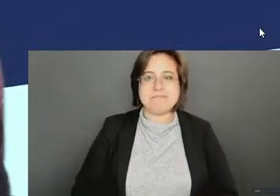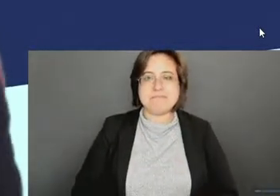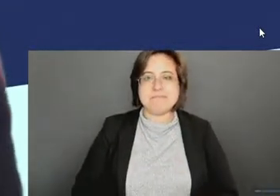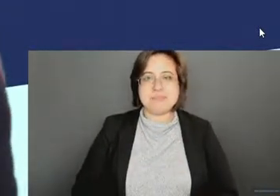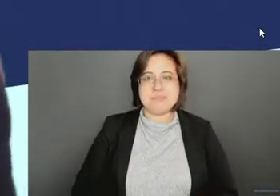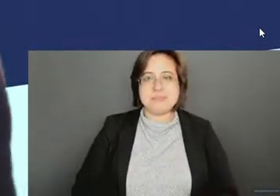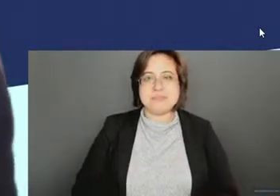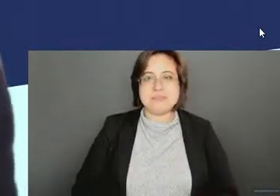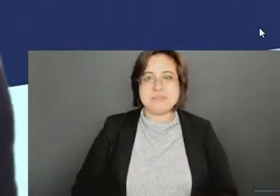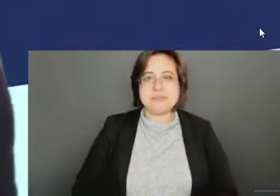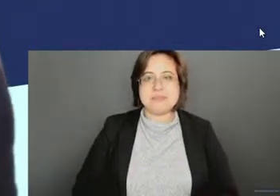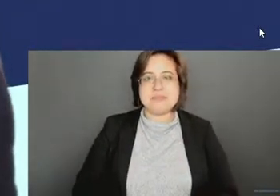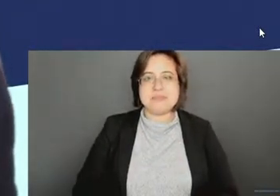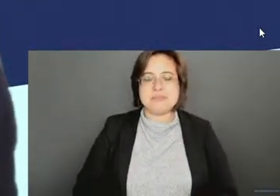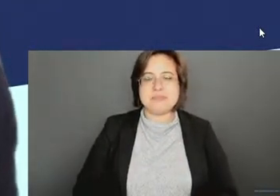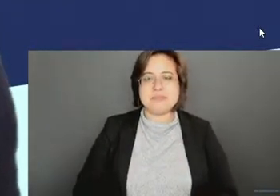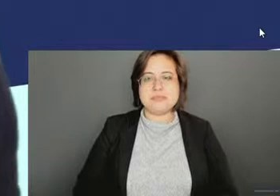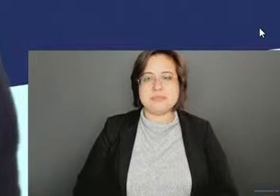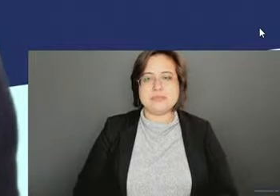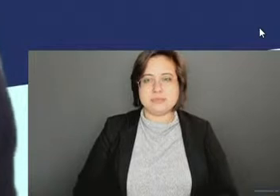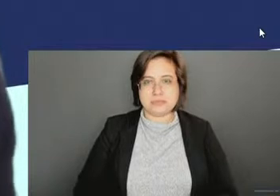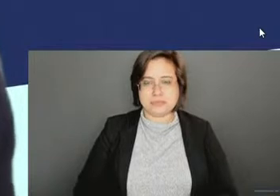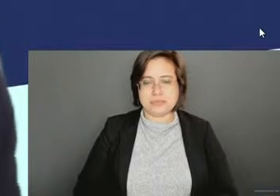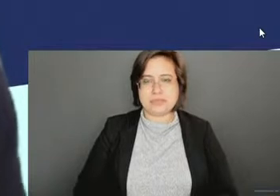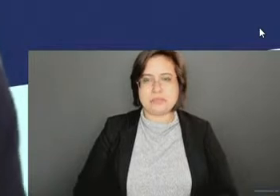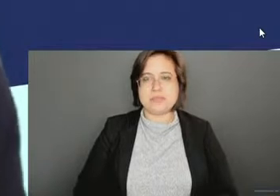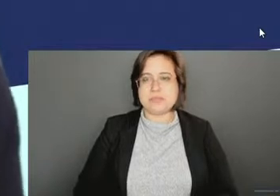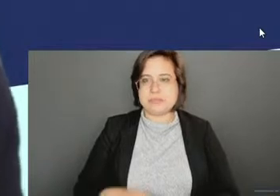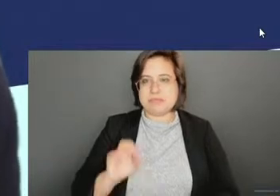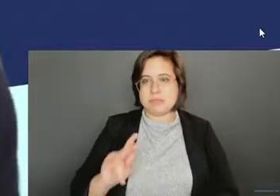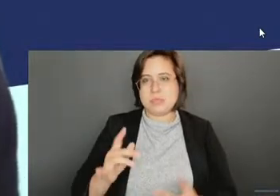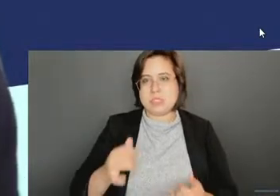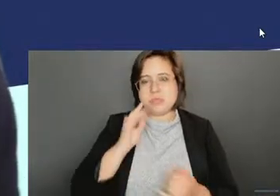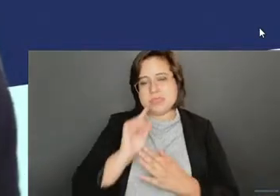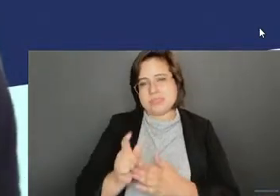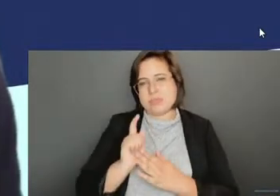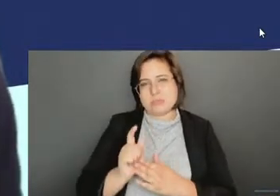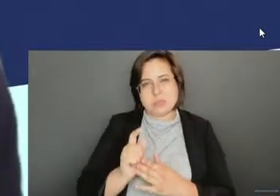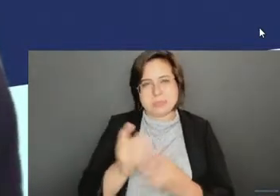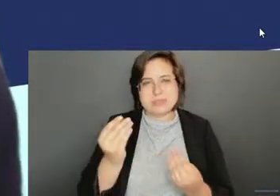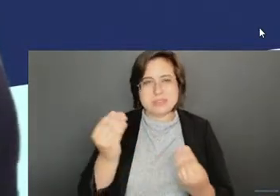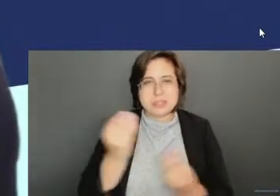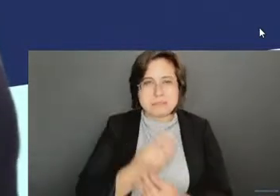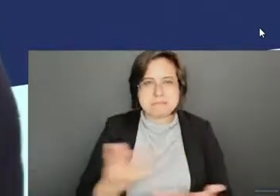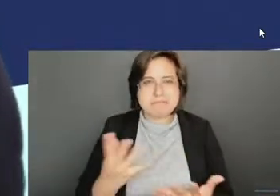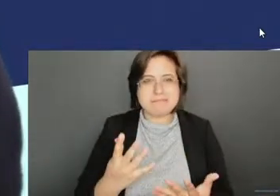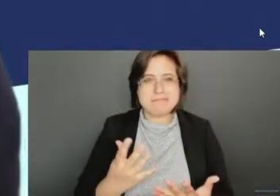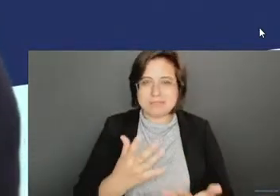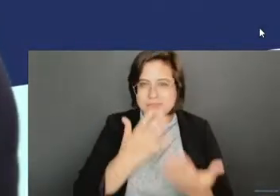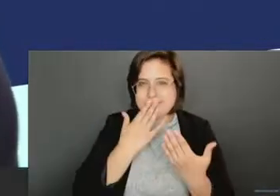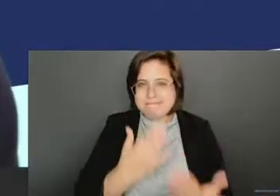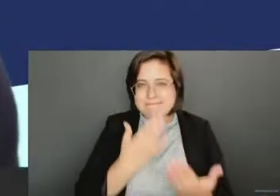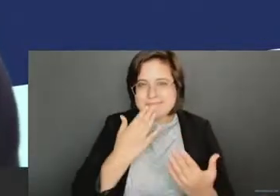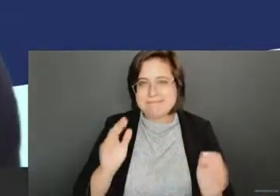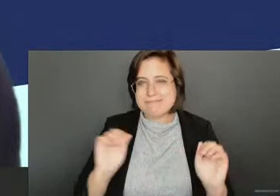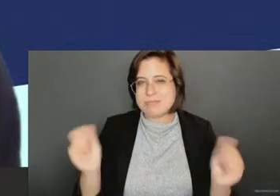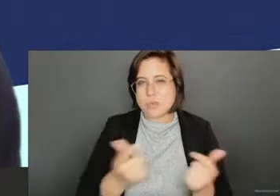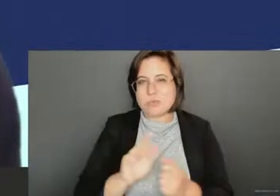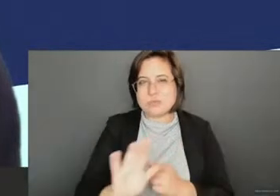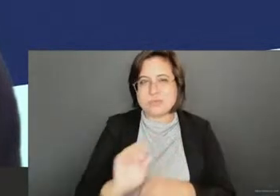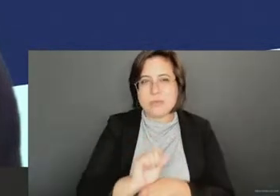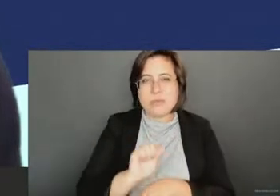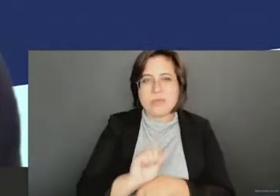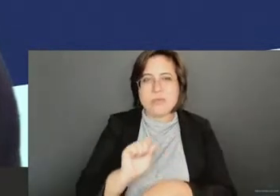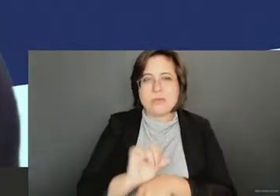So I will just take a quick moment just to express my gratitude to everyone for the work that is